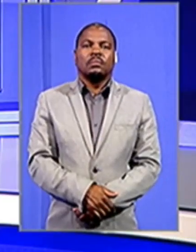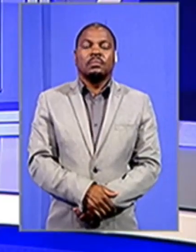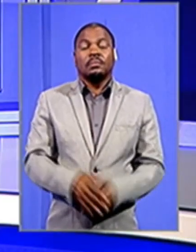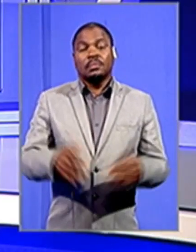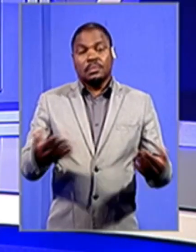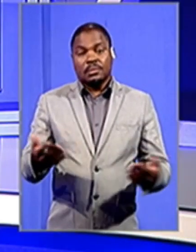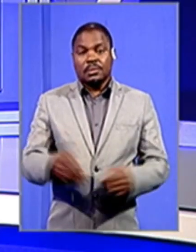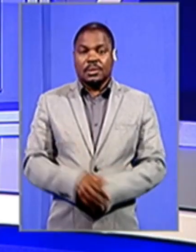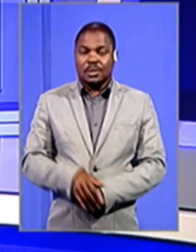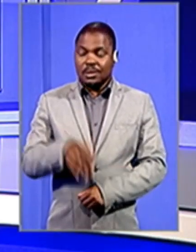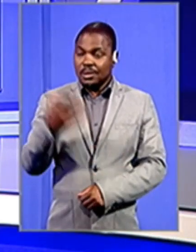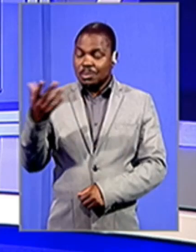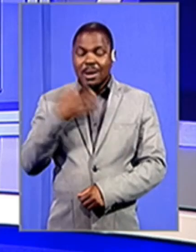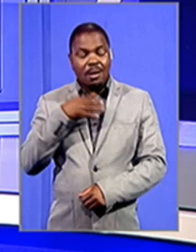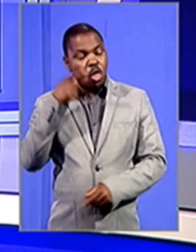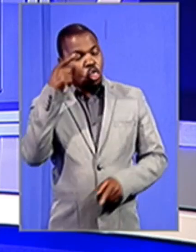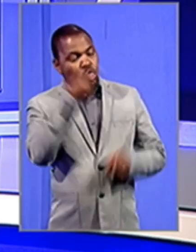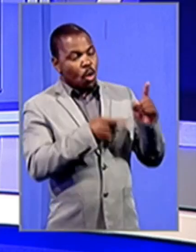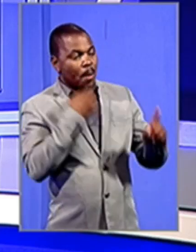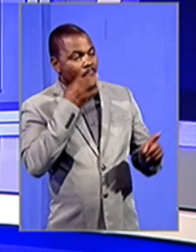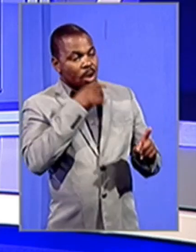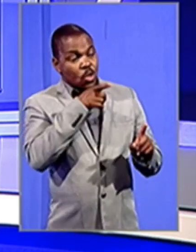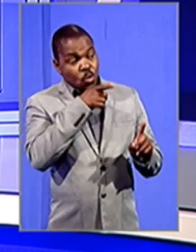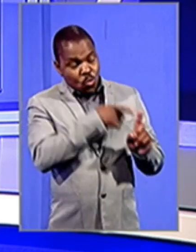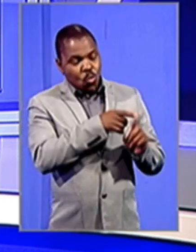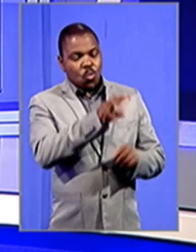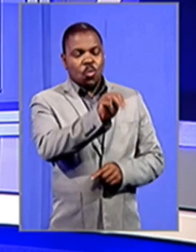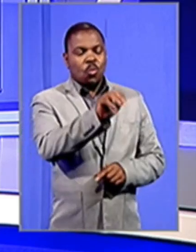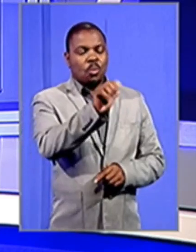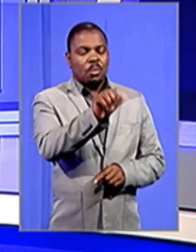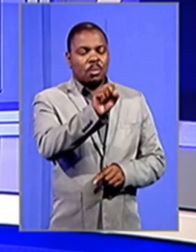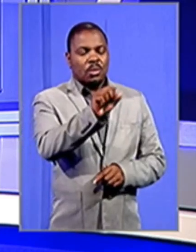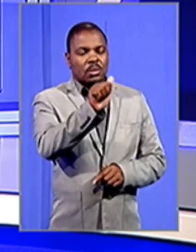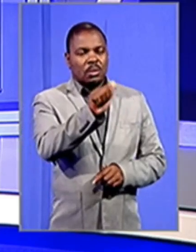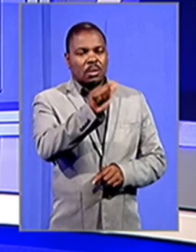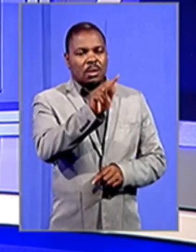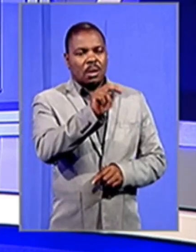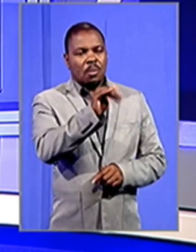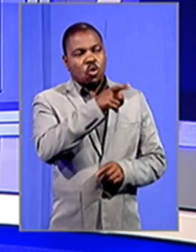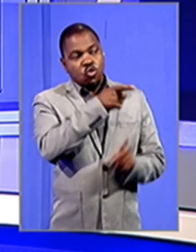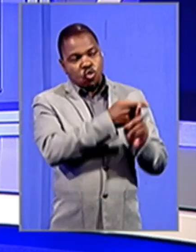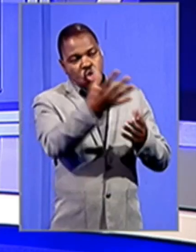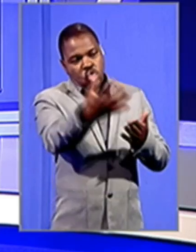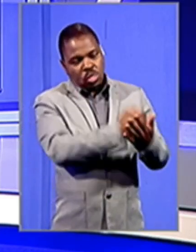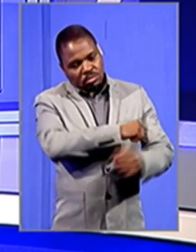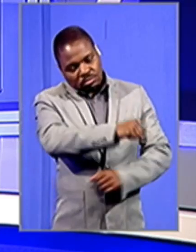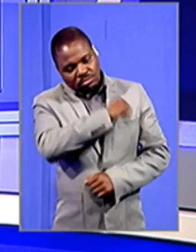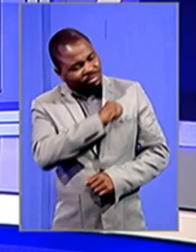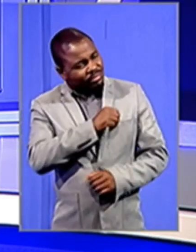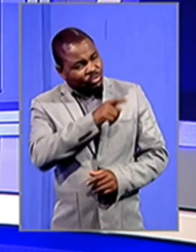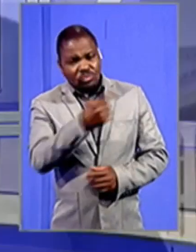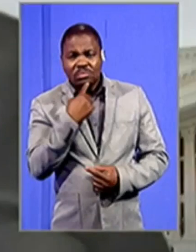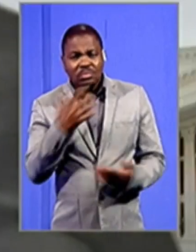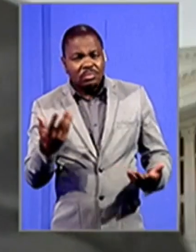Ngaka Motshekga ke mo ba latofatša ka gore o utswitše Masalanabo le ikarabela ka gore go dimo ga taba eo